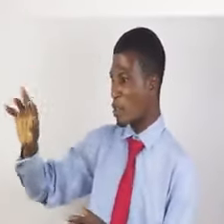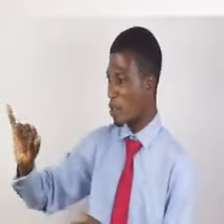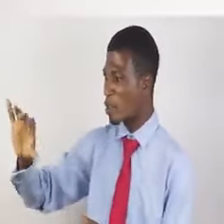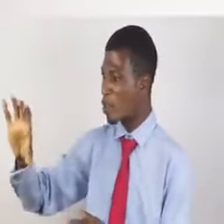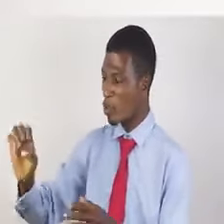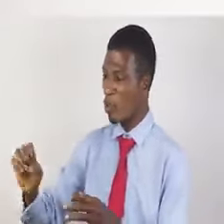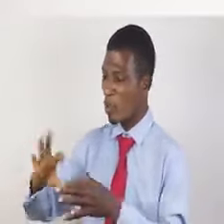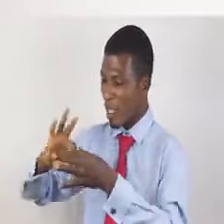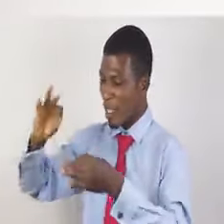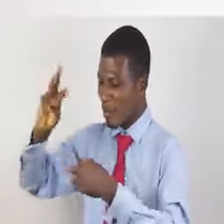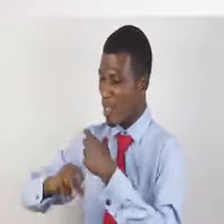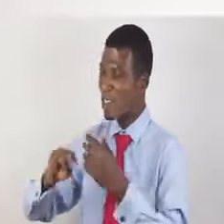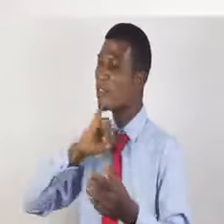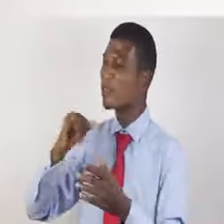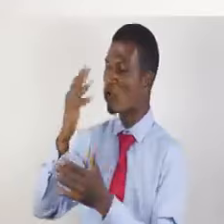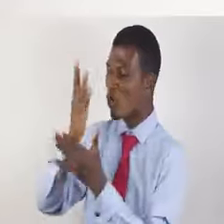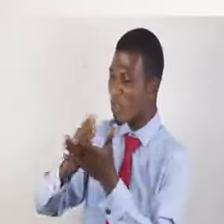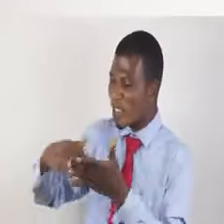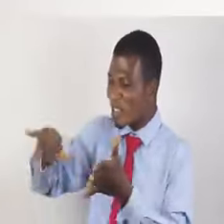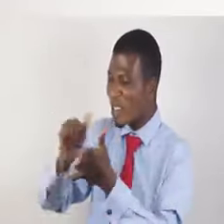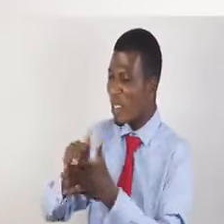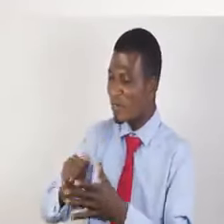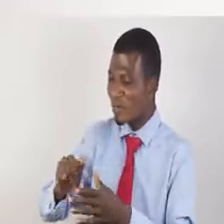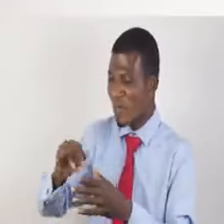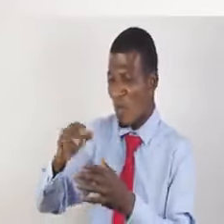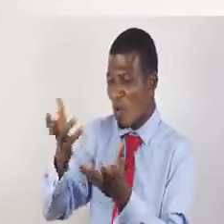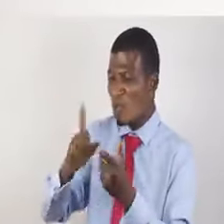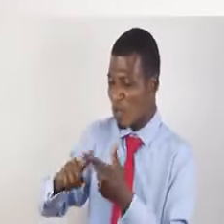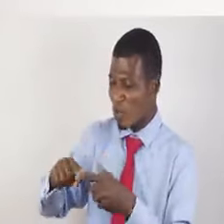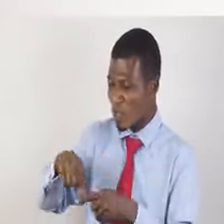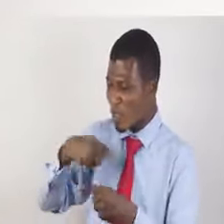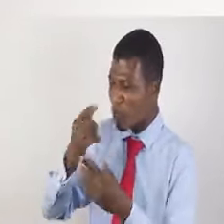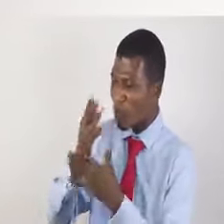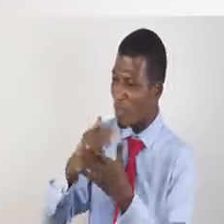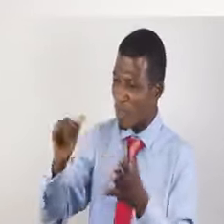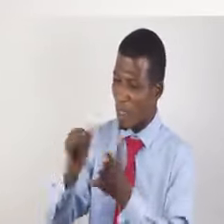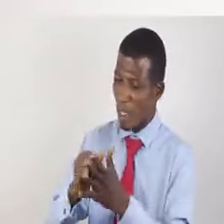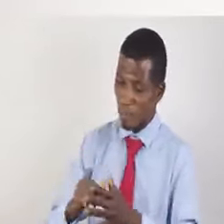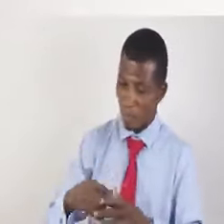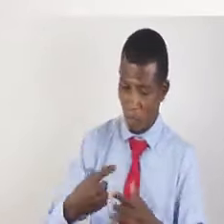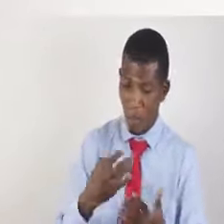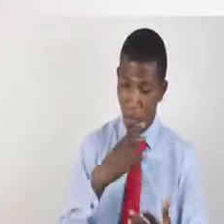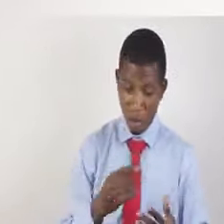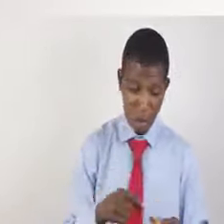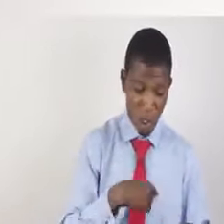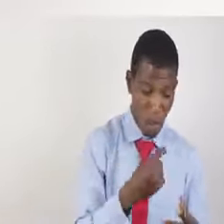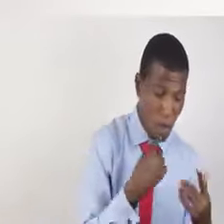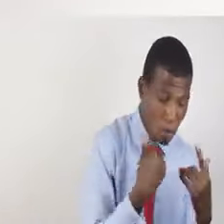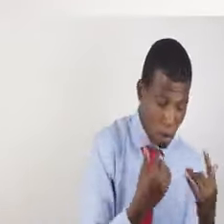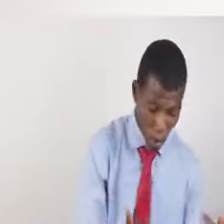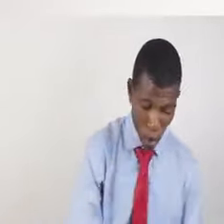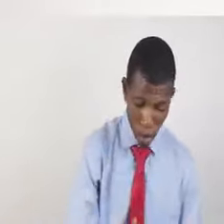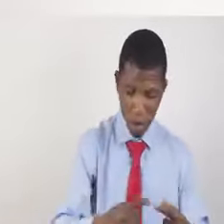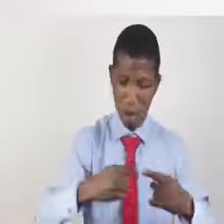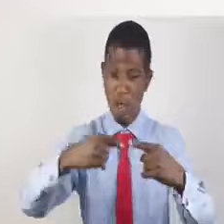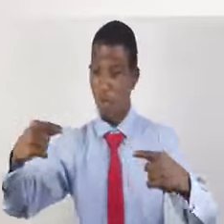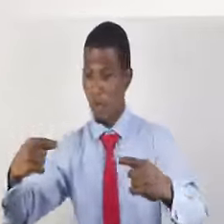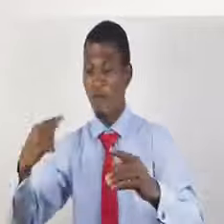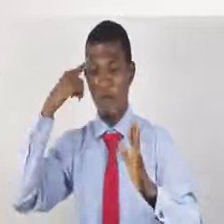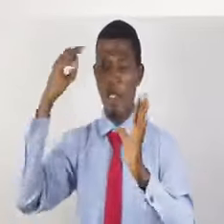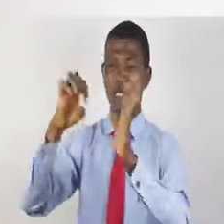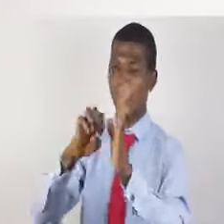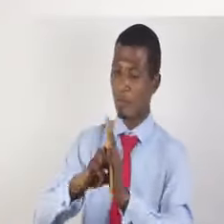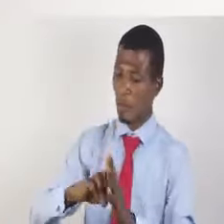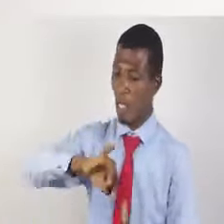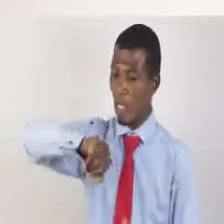statement is one that attempts to say something in which we mean the opposite of it. So, for instance, if